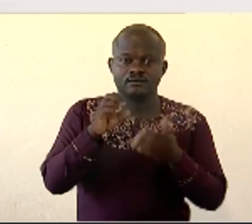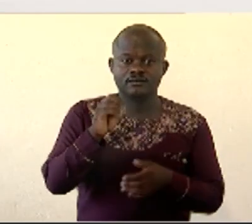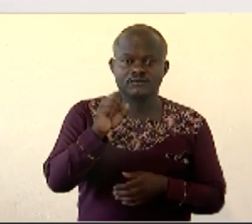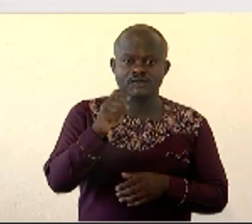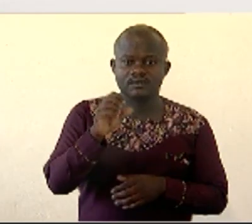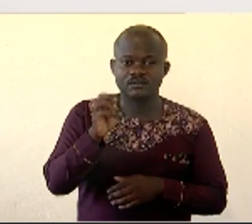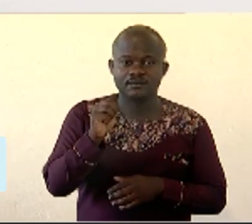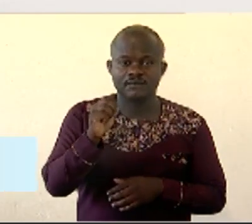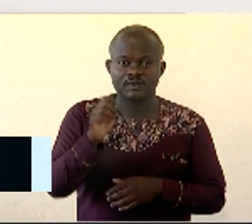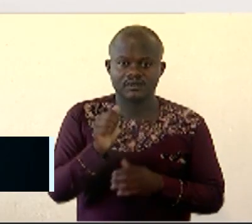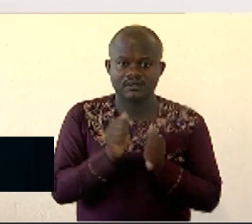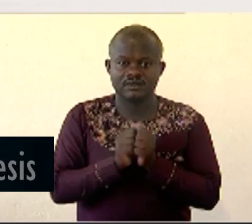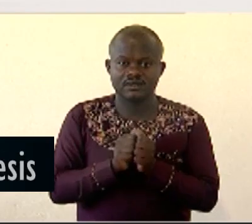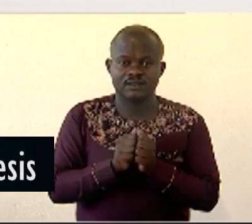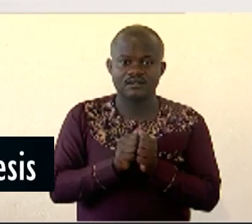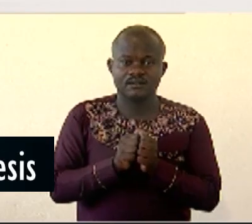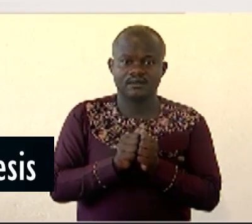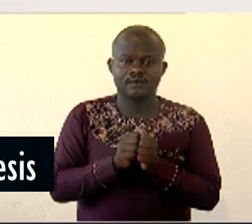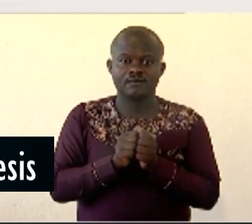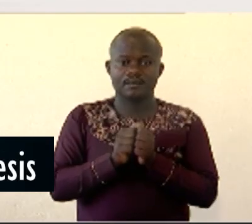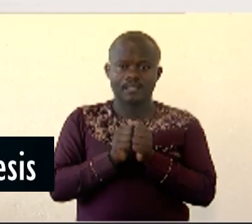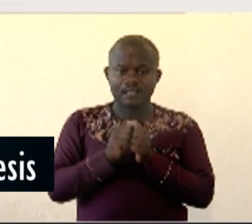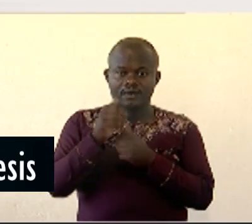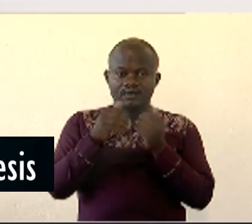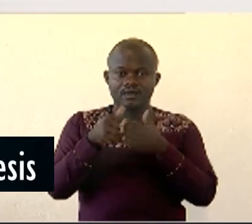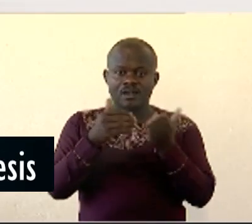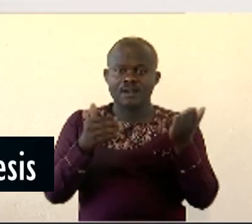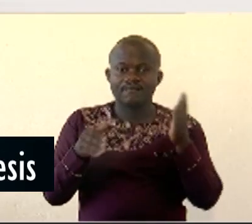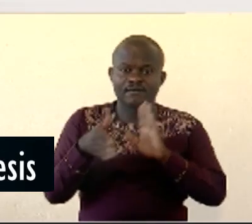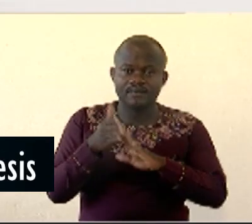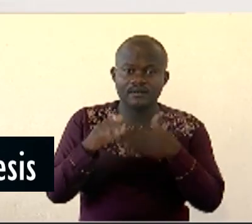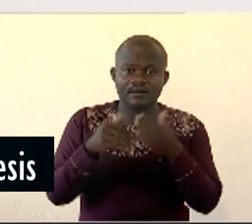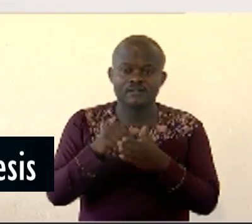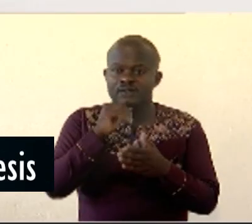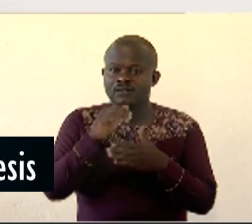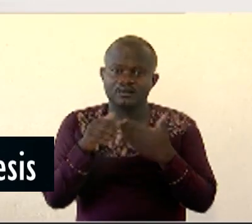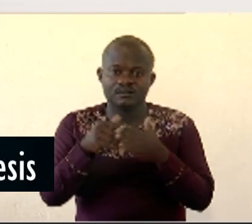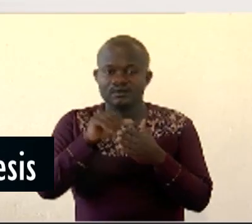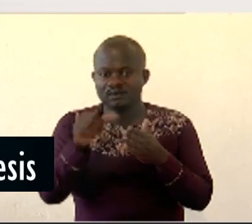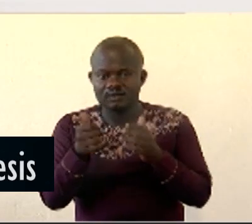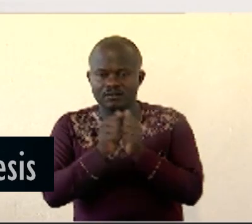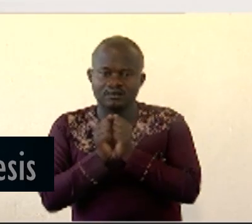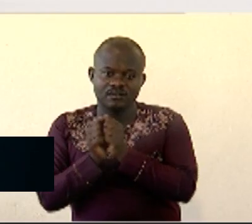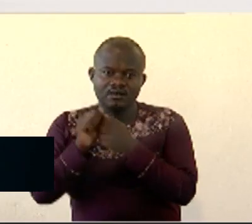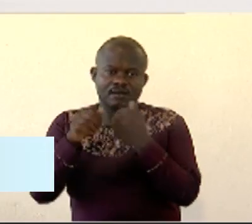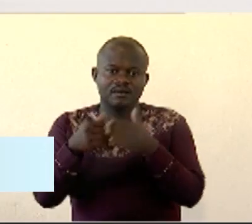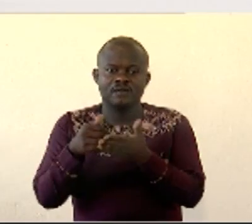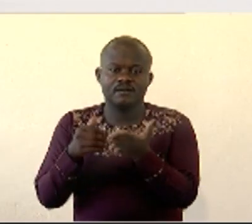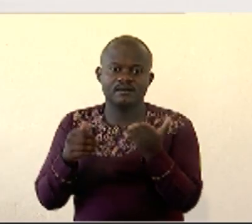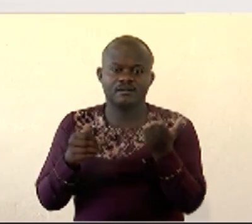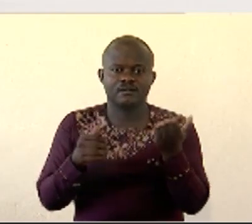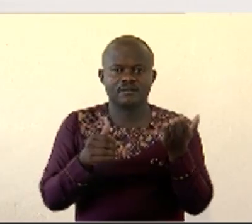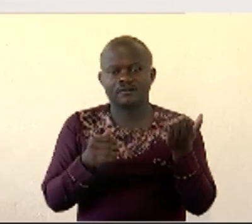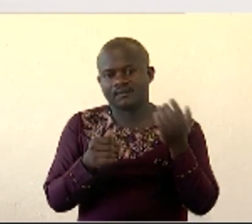it. Leaves are arranged in what you call overlapping, not covering one another, so that they're able to absorb maximum sunlight